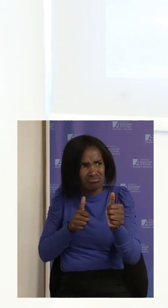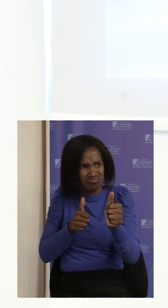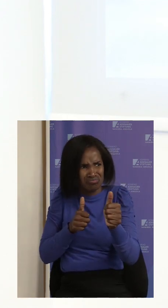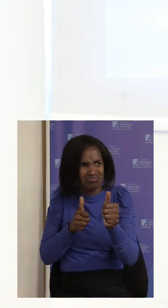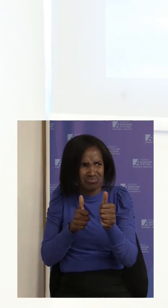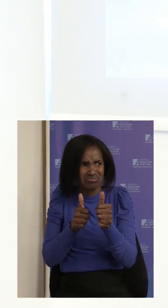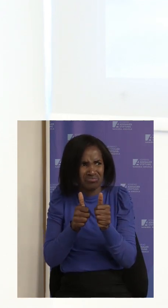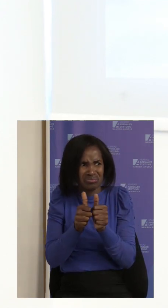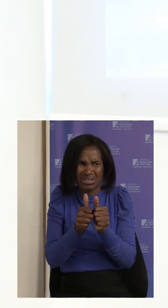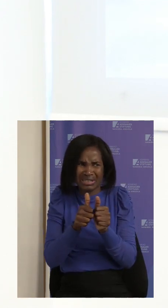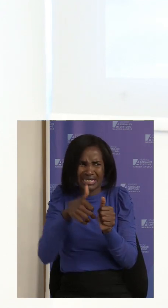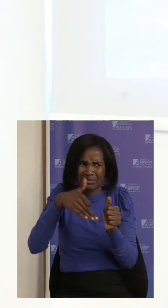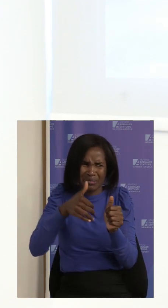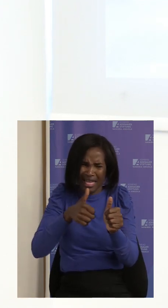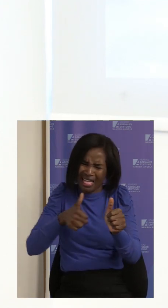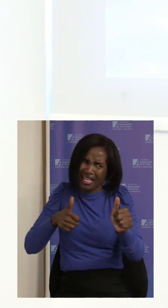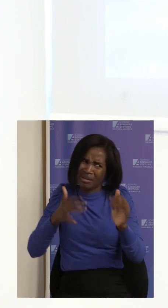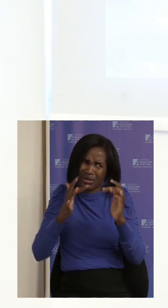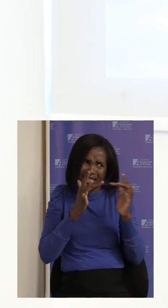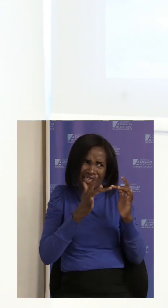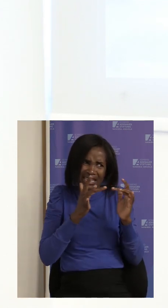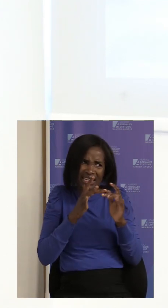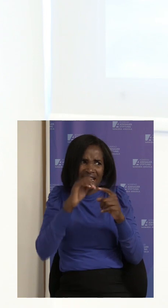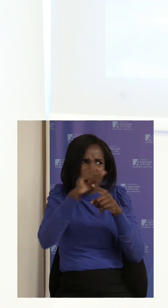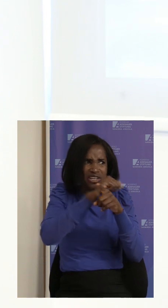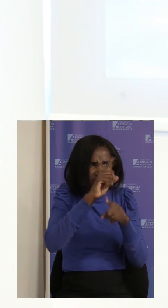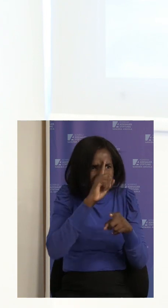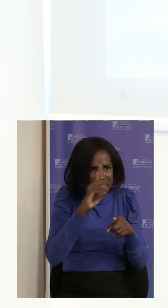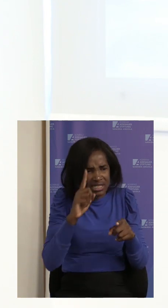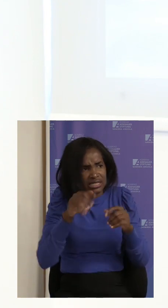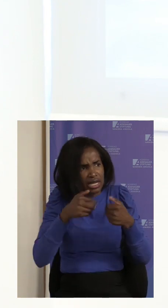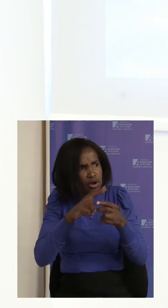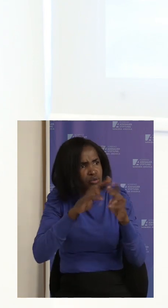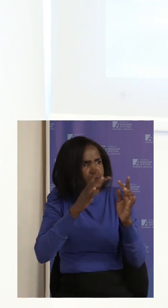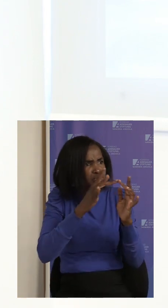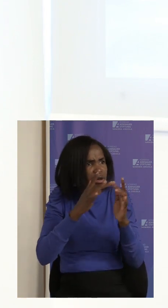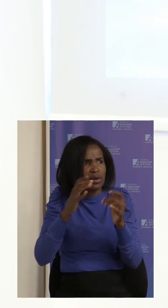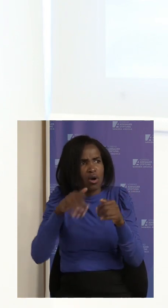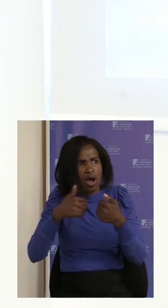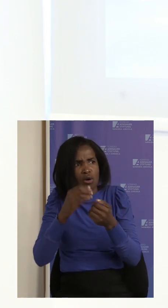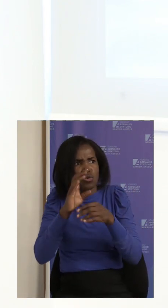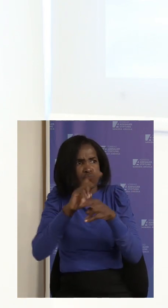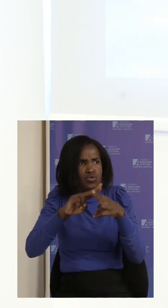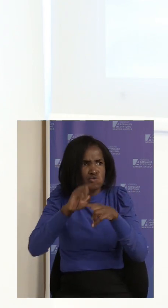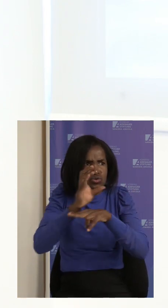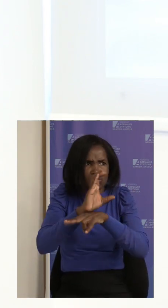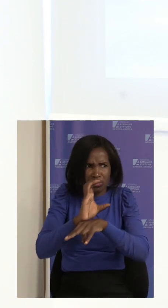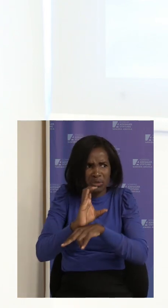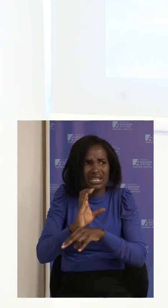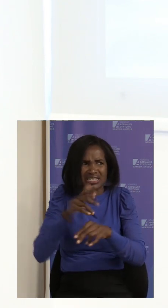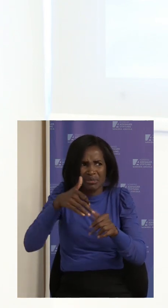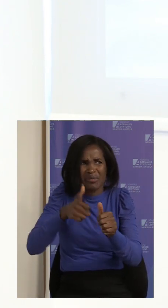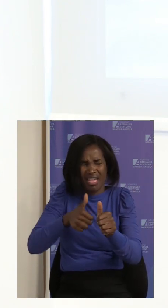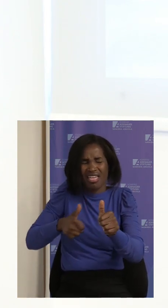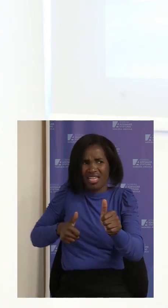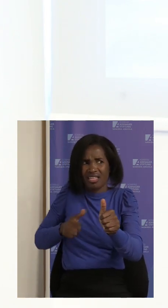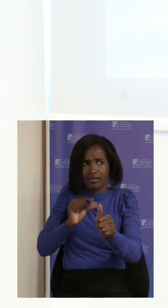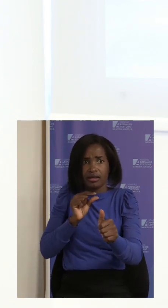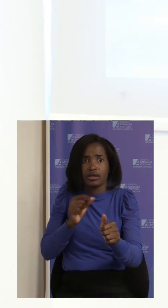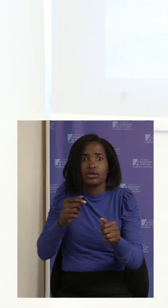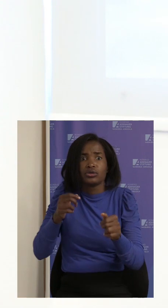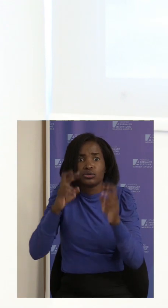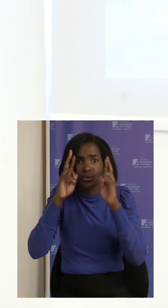to the digital era, and training its teachers in computers and so forth. So we are